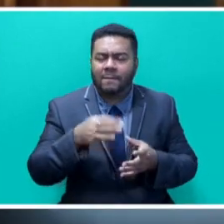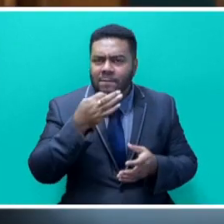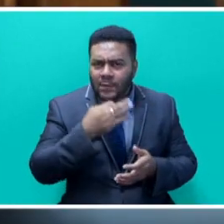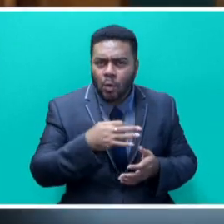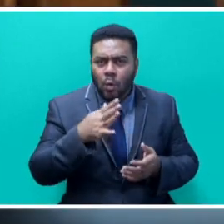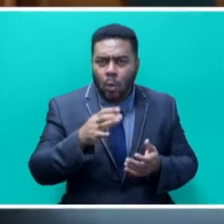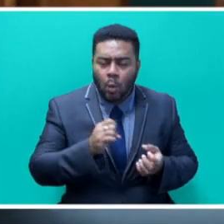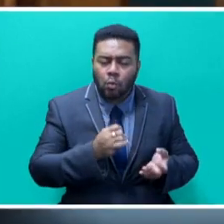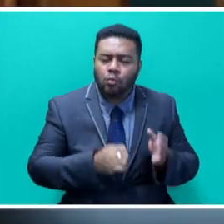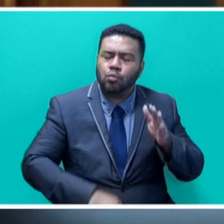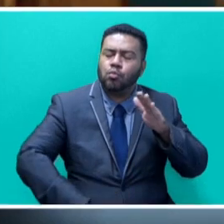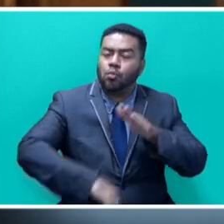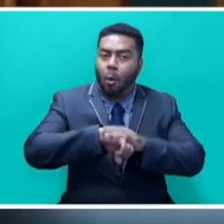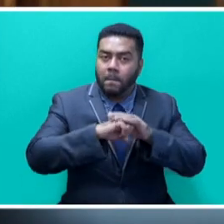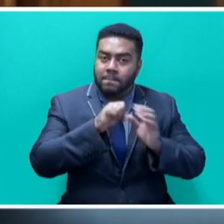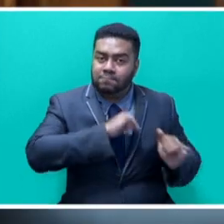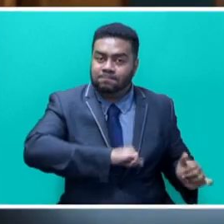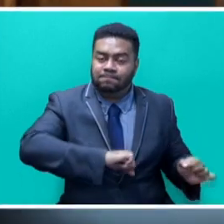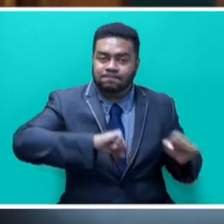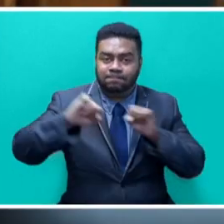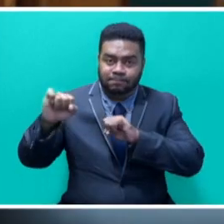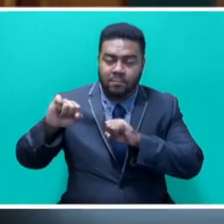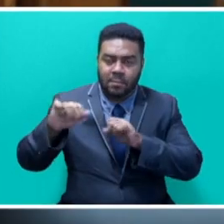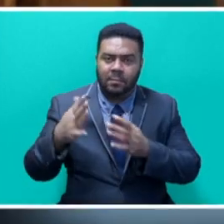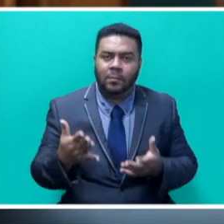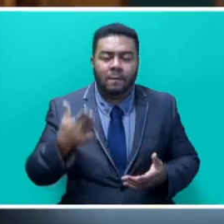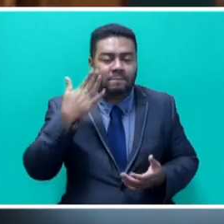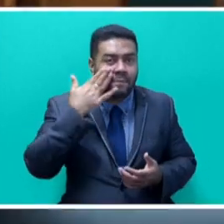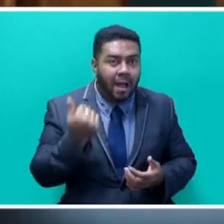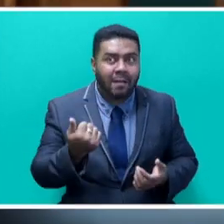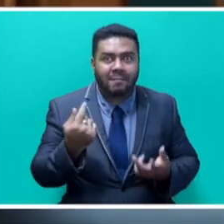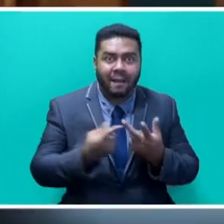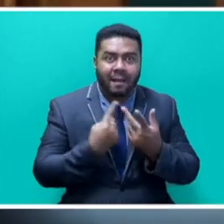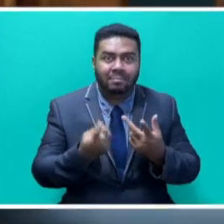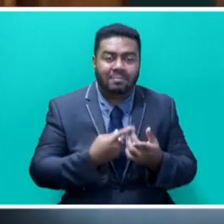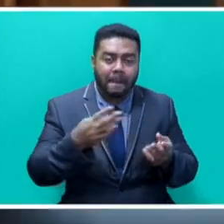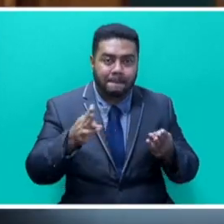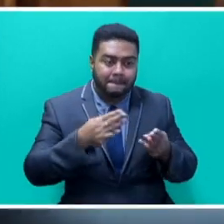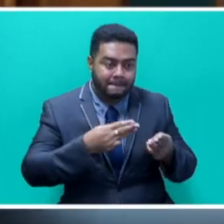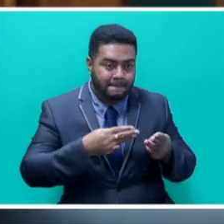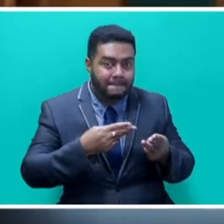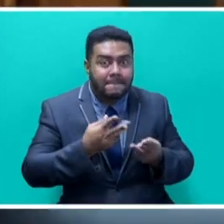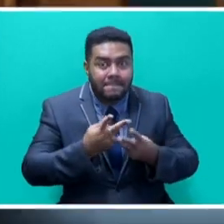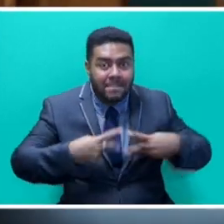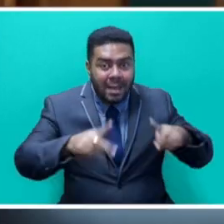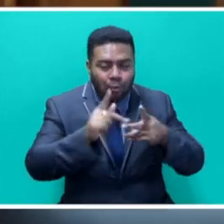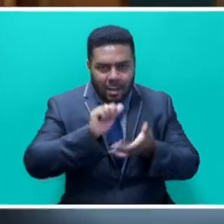top export commodities to continue to find welcoming markets, especially in the United States of America, in recent